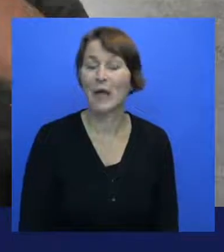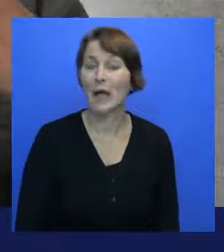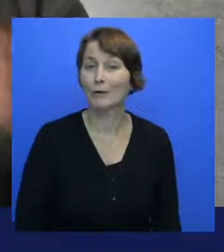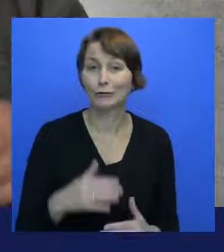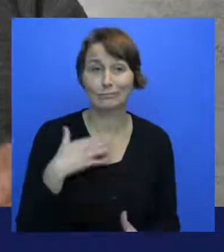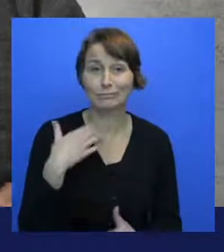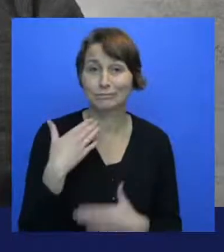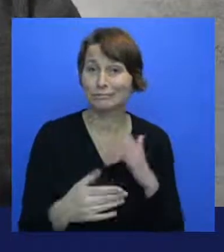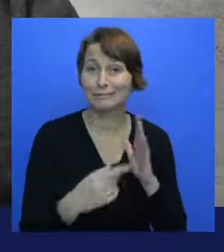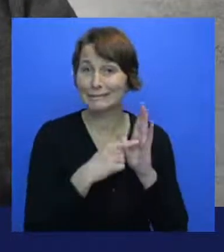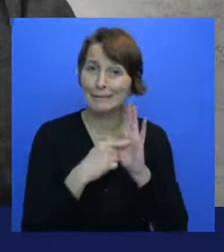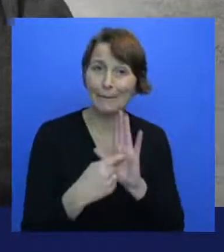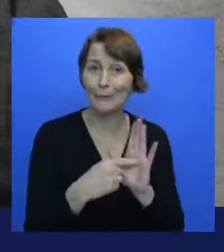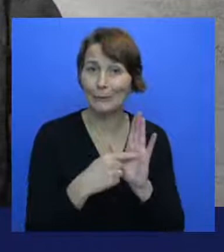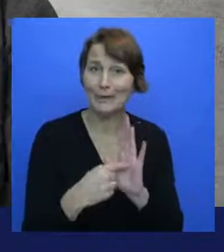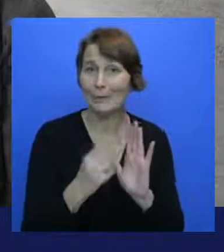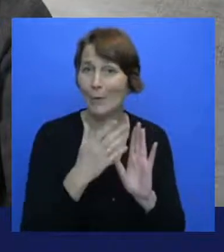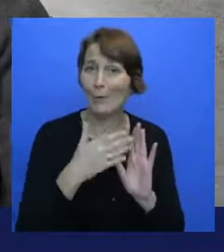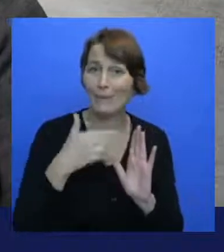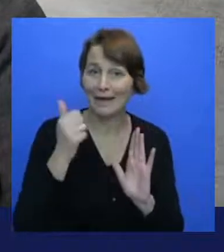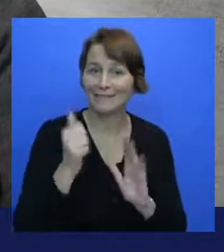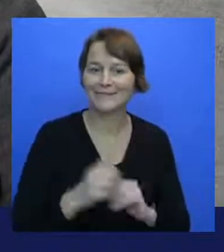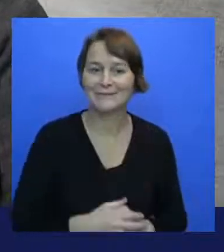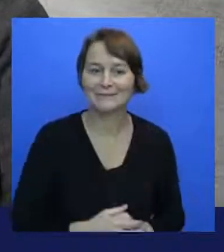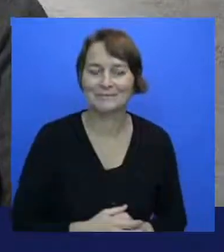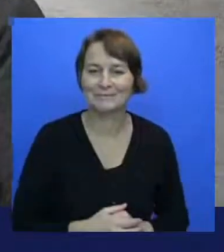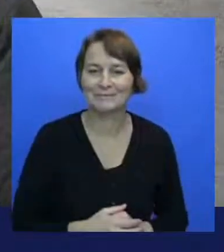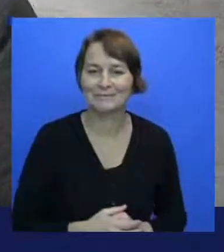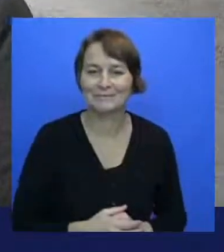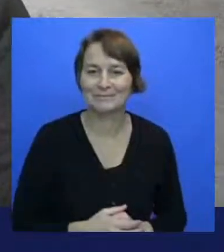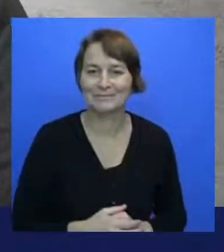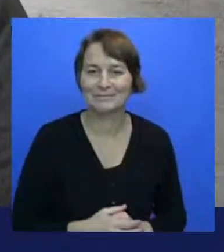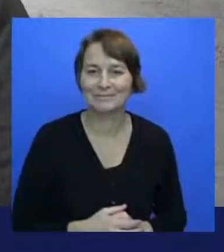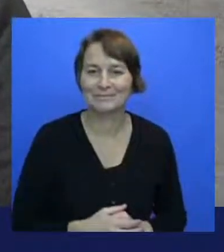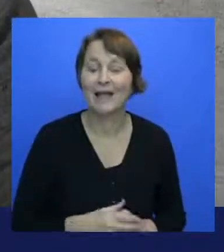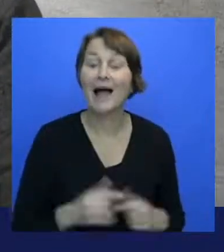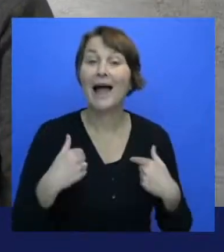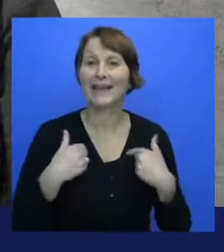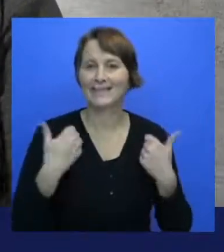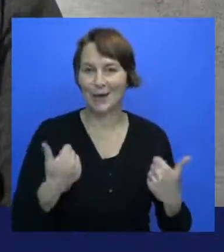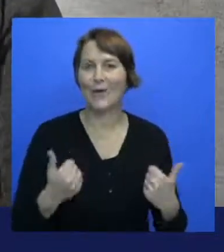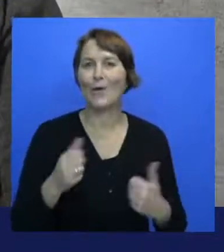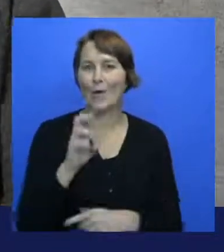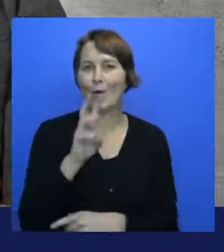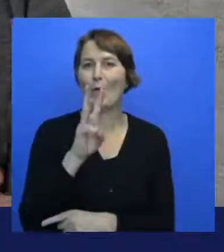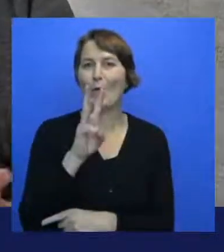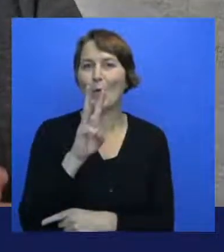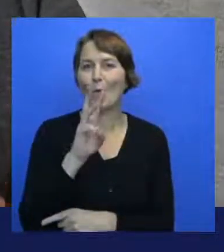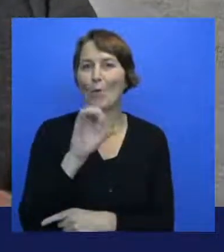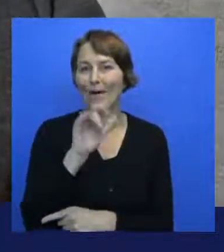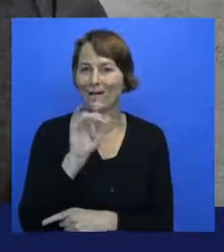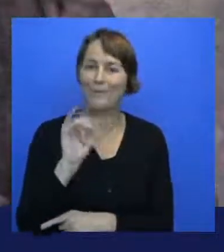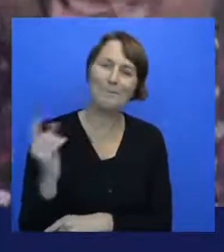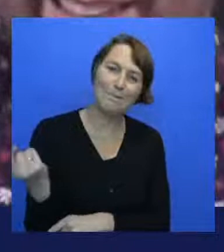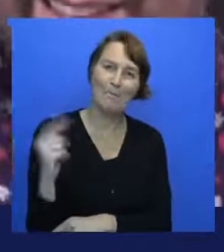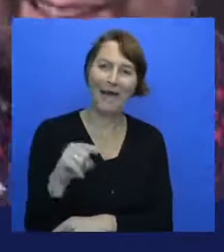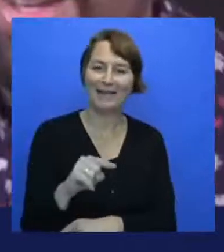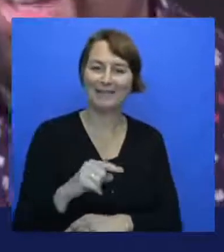we can't. Oh, there he is. Now I got you. You're back now, yeah.